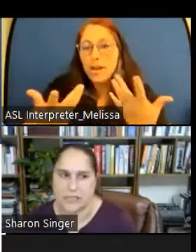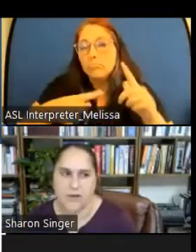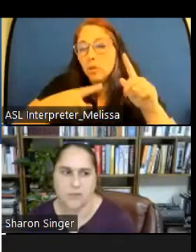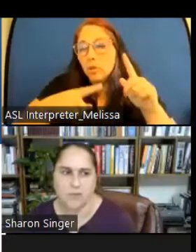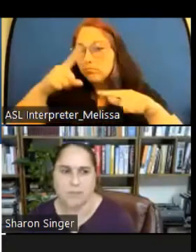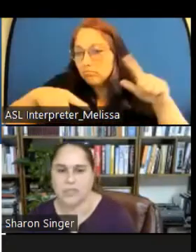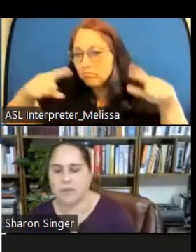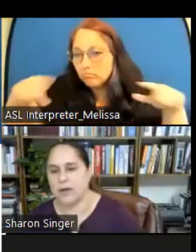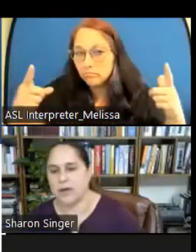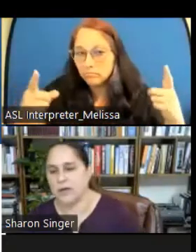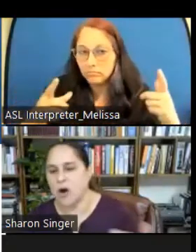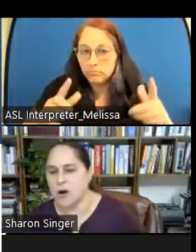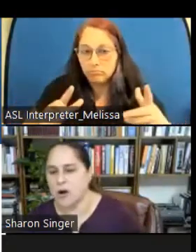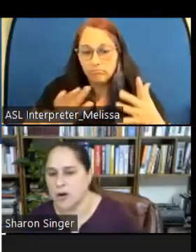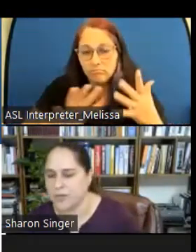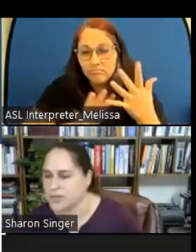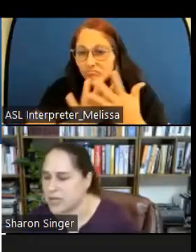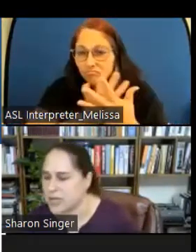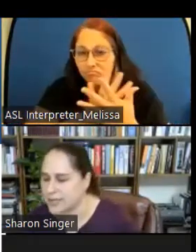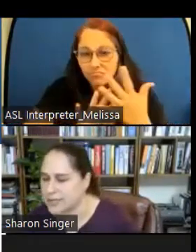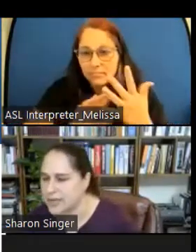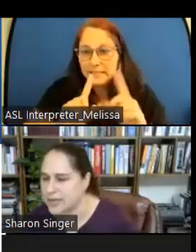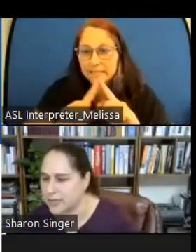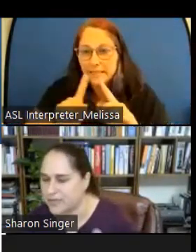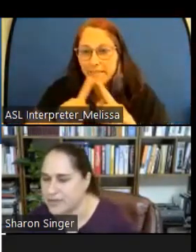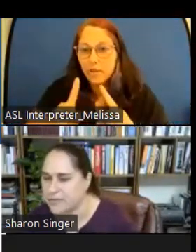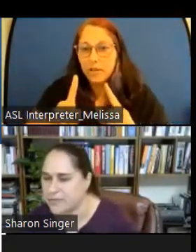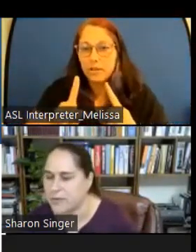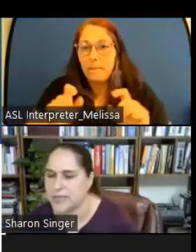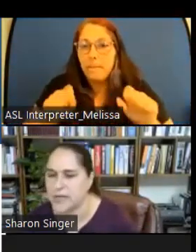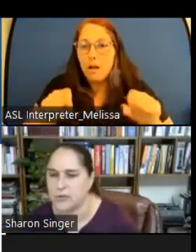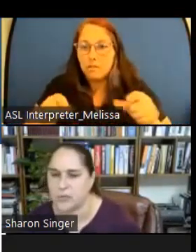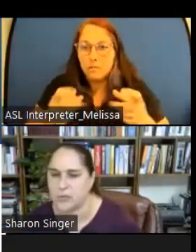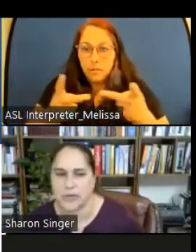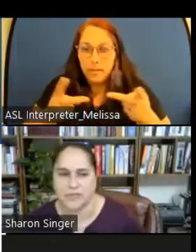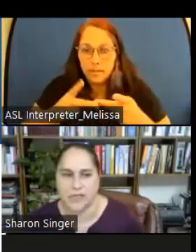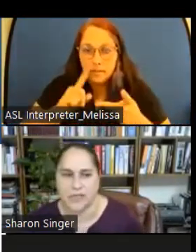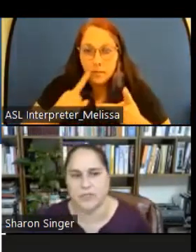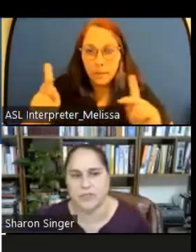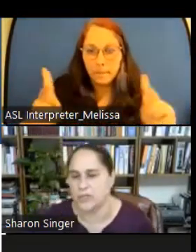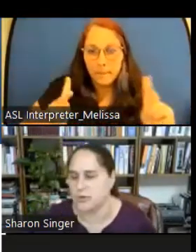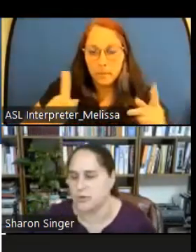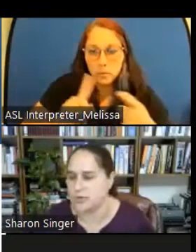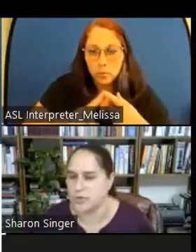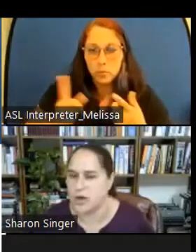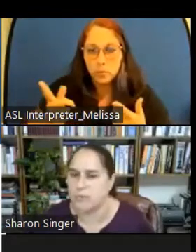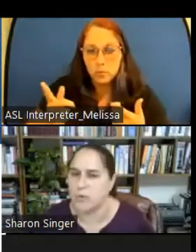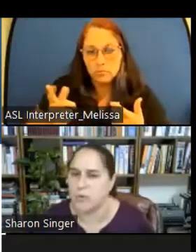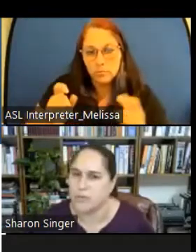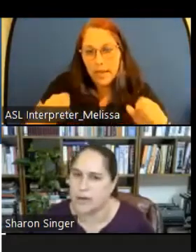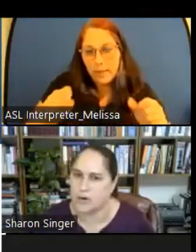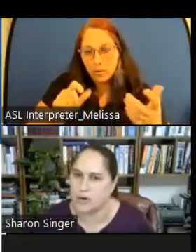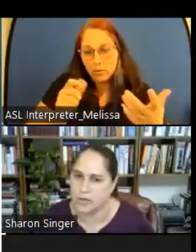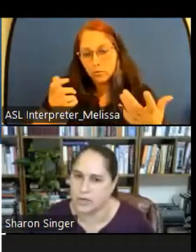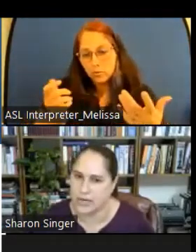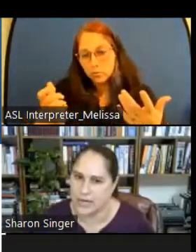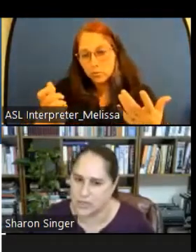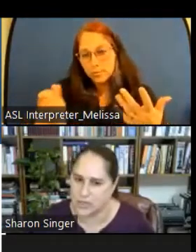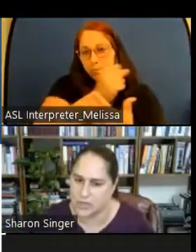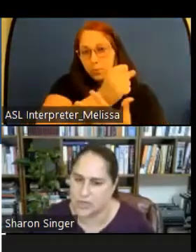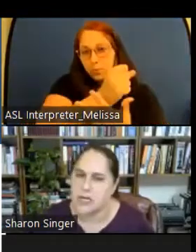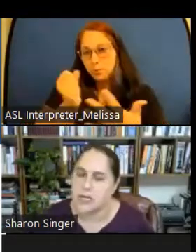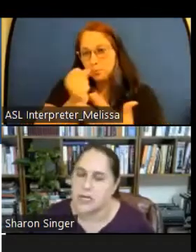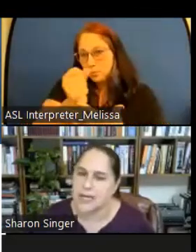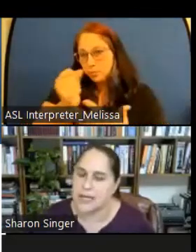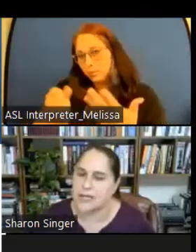places for people to come out. There are other slides that we've hidden, but that will be available to you to talk more about coordinated